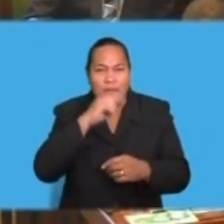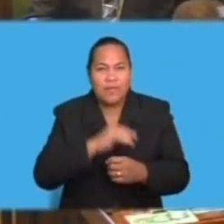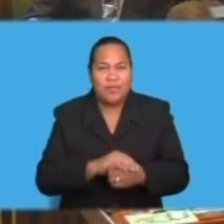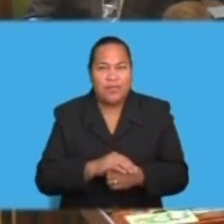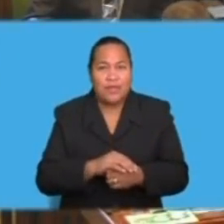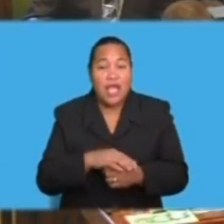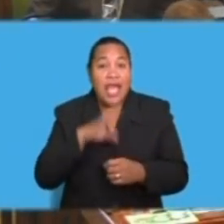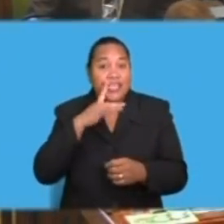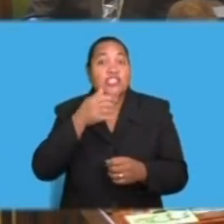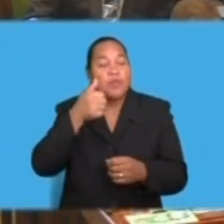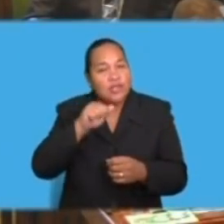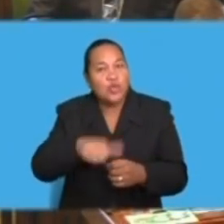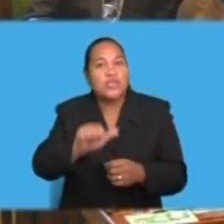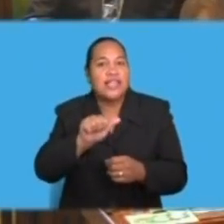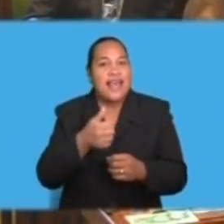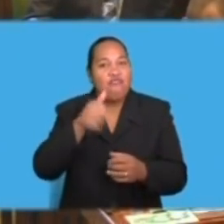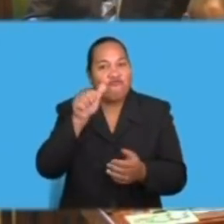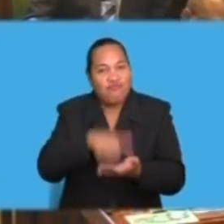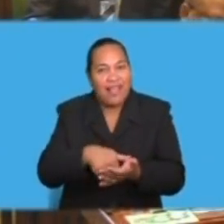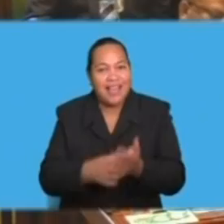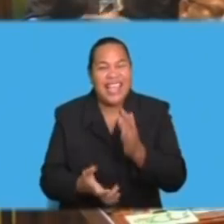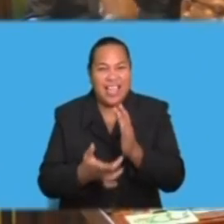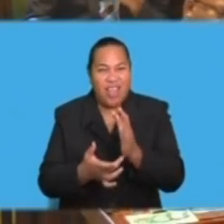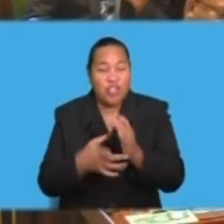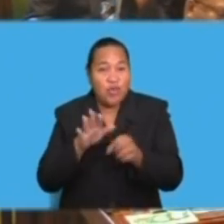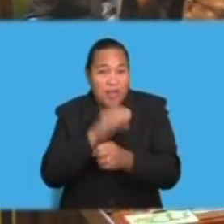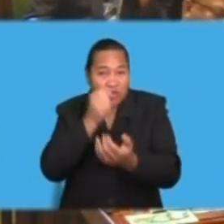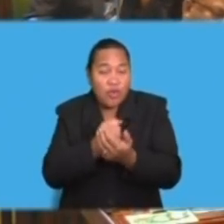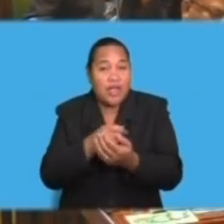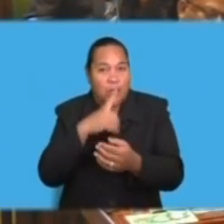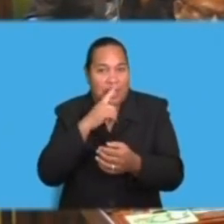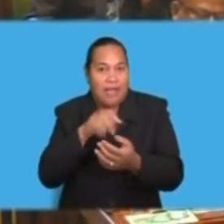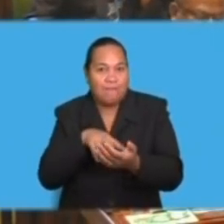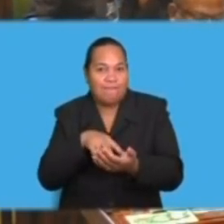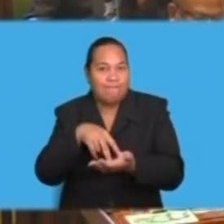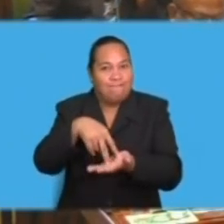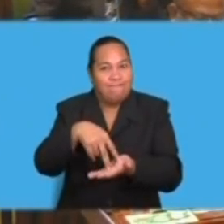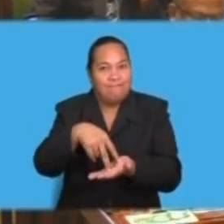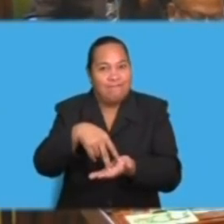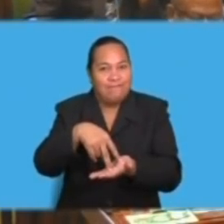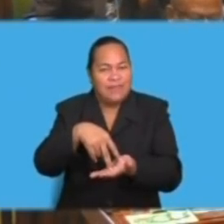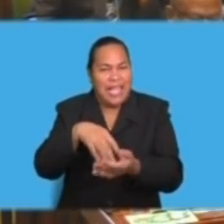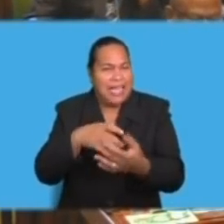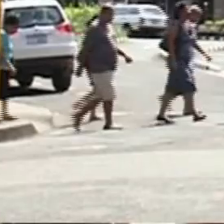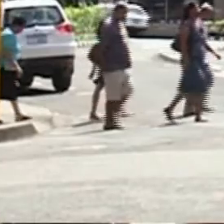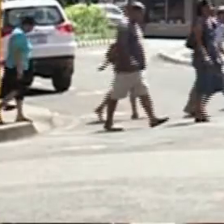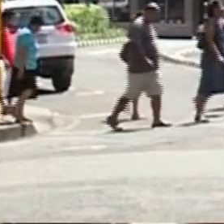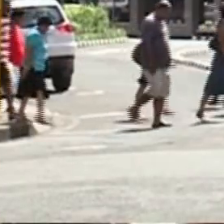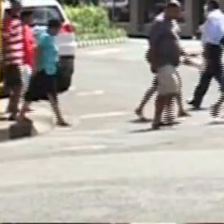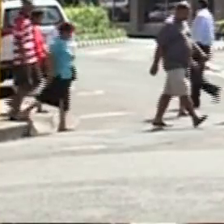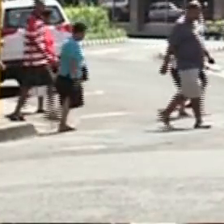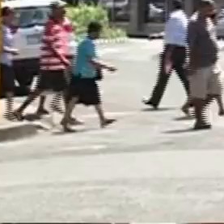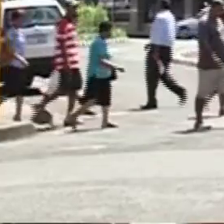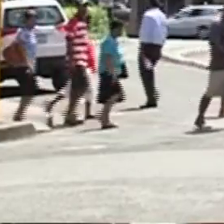During the same campaign, Pramod Chand allegedly said that Fiji had taken a lot of money from Iran and Iraq and that Fiji will